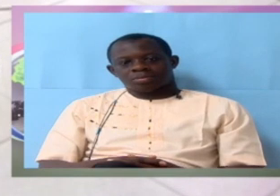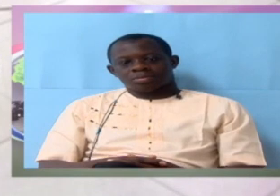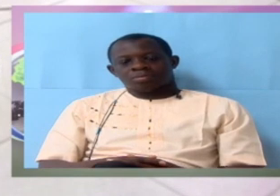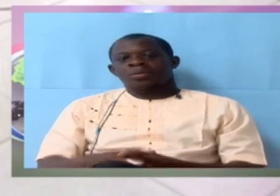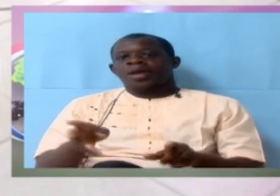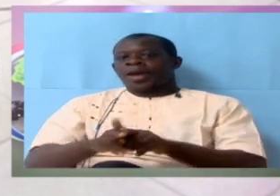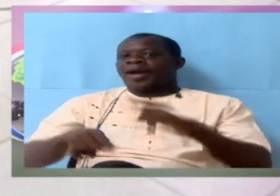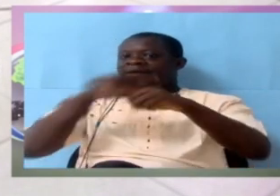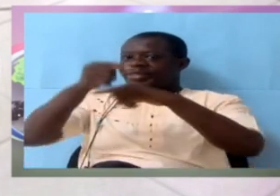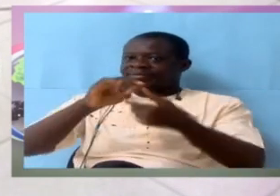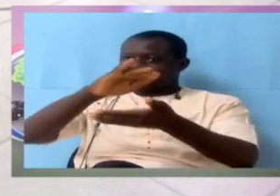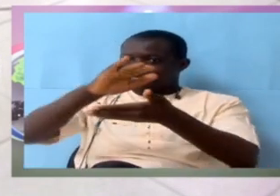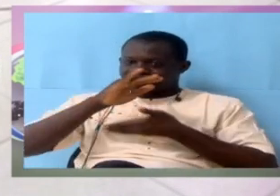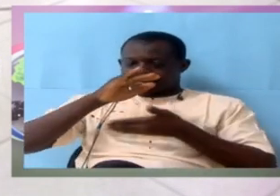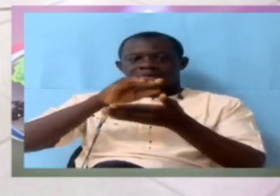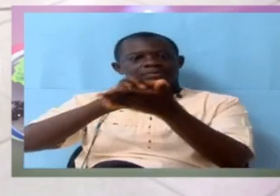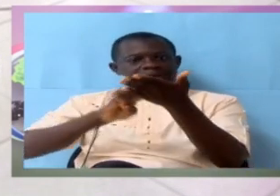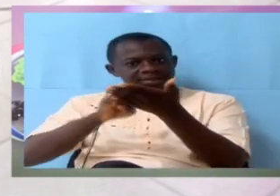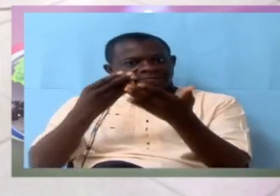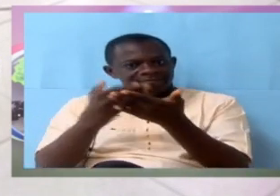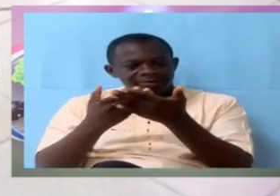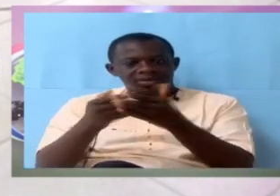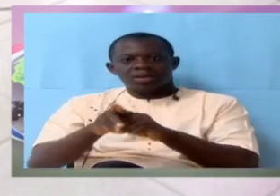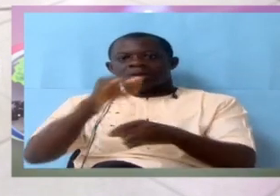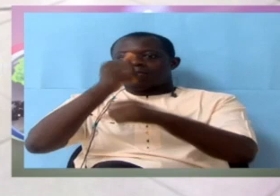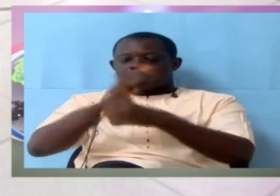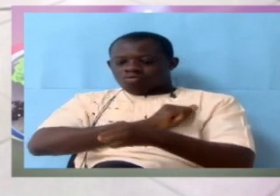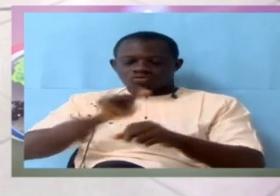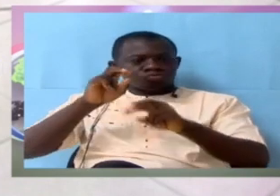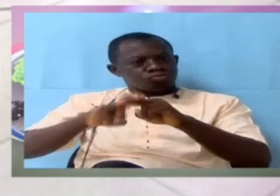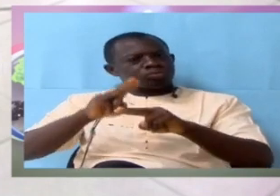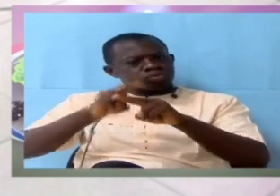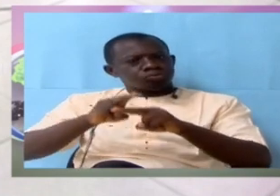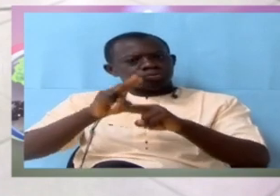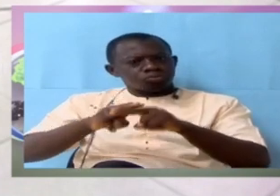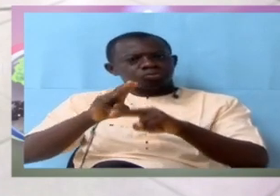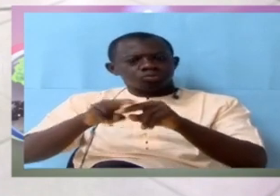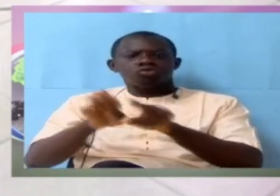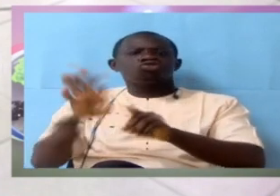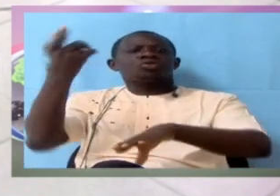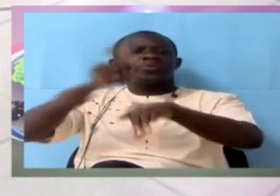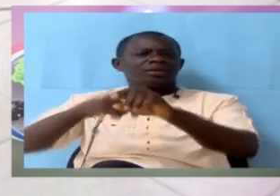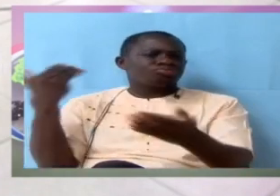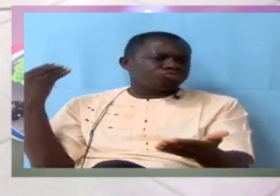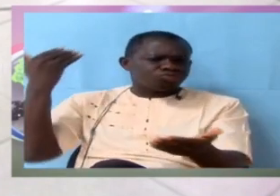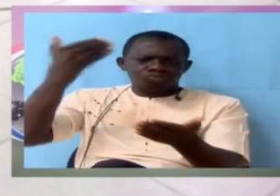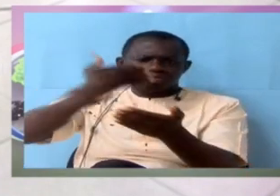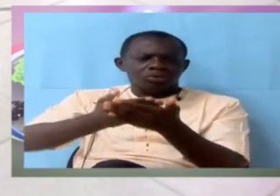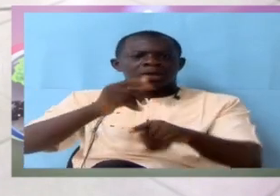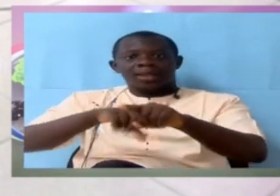then after taking the medicine, they will make us sit down there. Sometimes we will be there from morning till 10 o'clock at